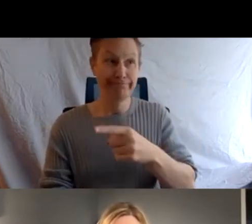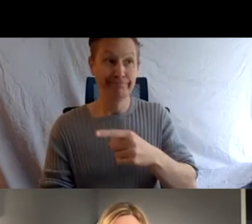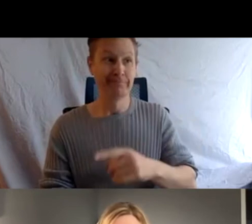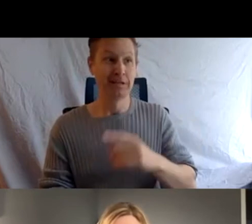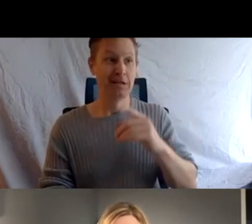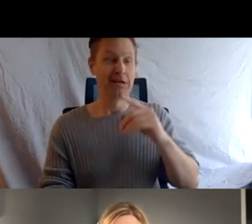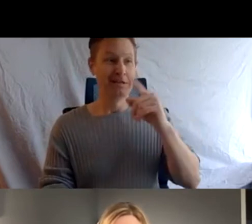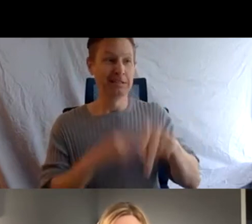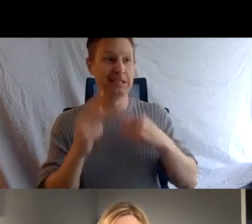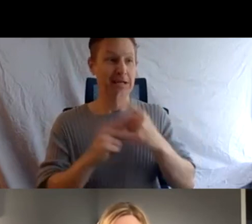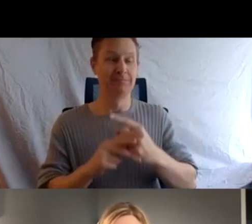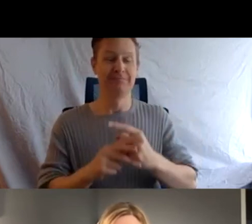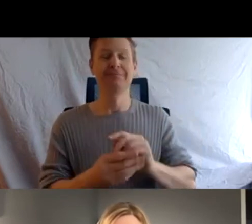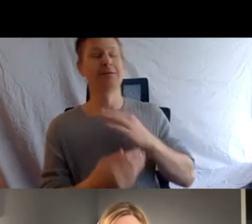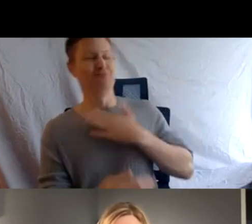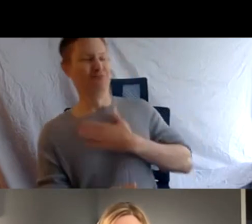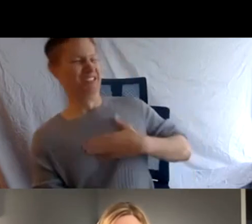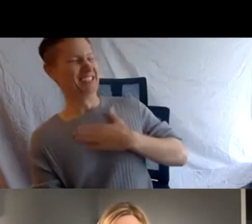Much appreciated.